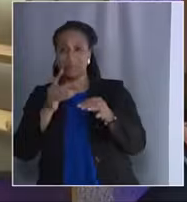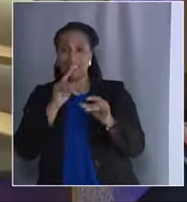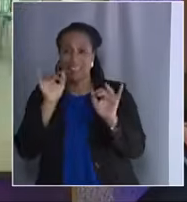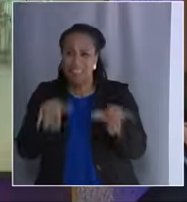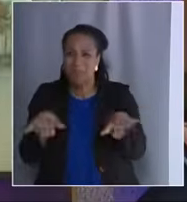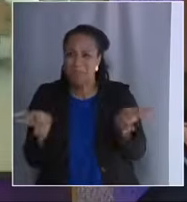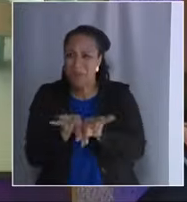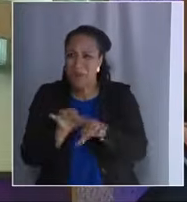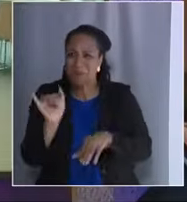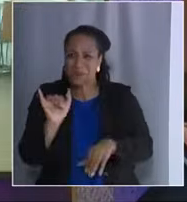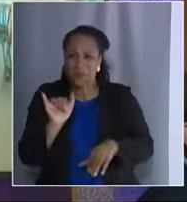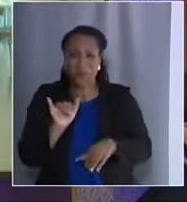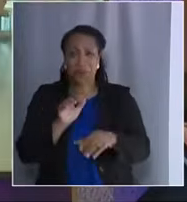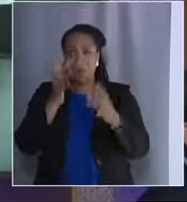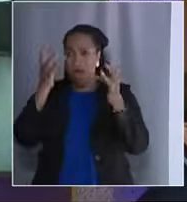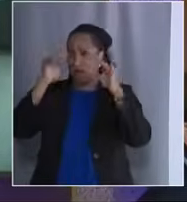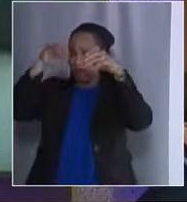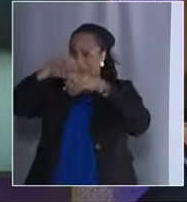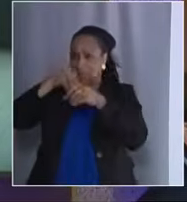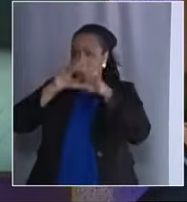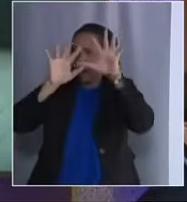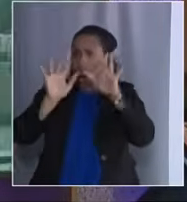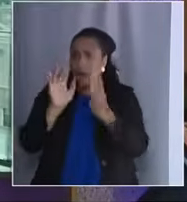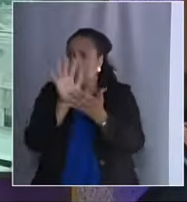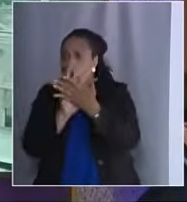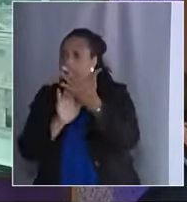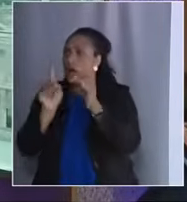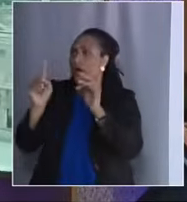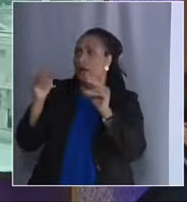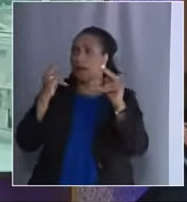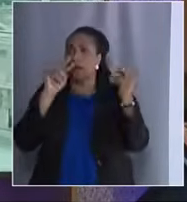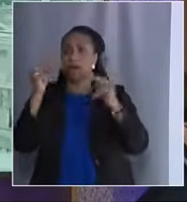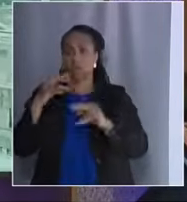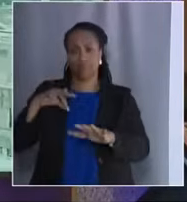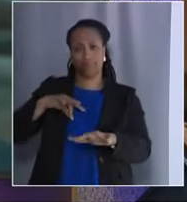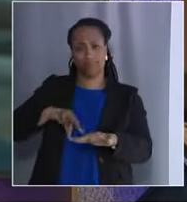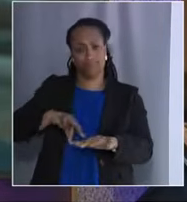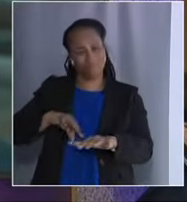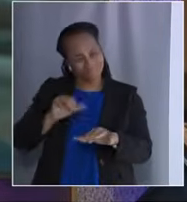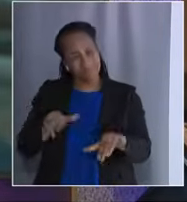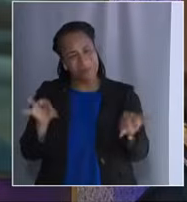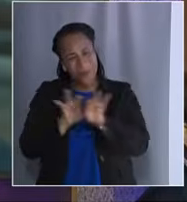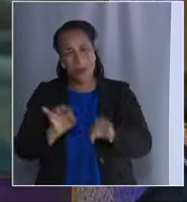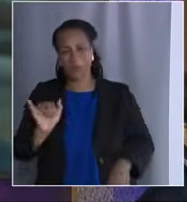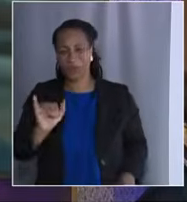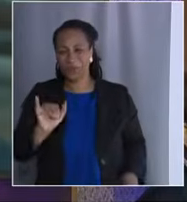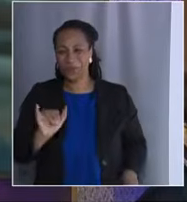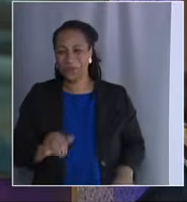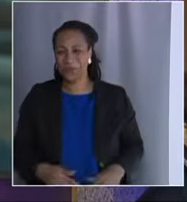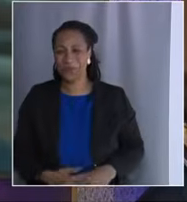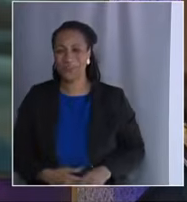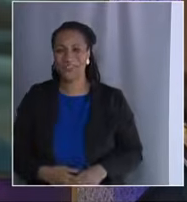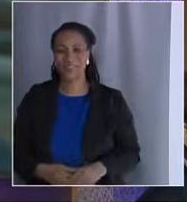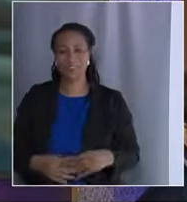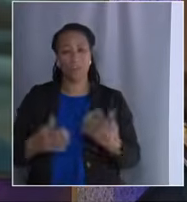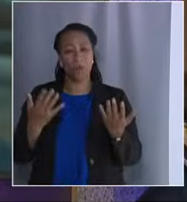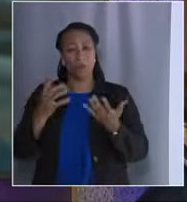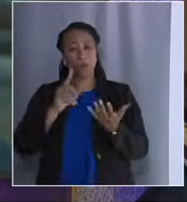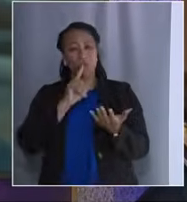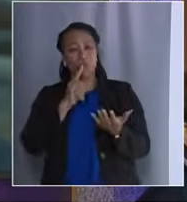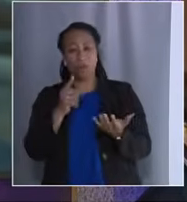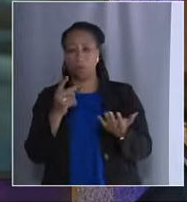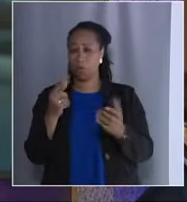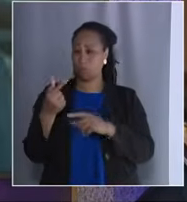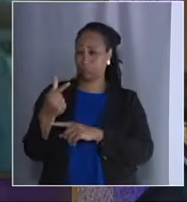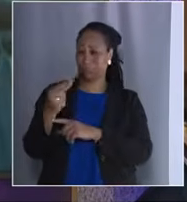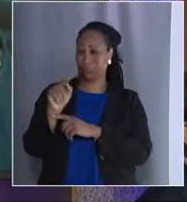again about having med, main, and law all in one physical space. I think what makes Georgetown unique and